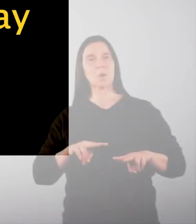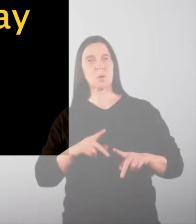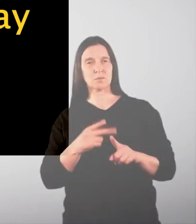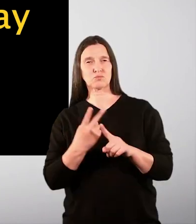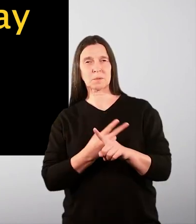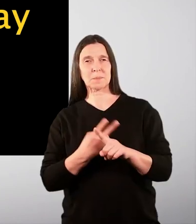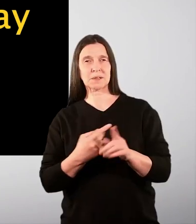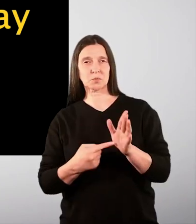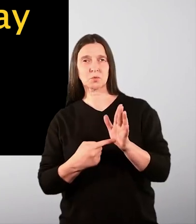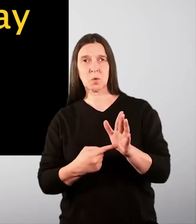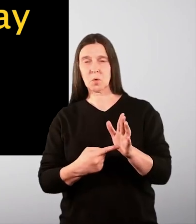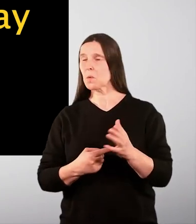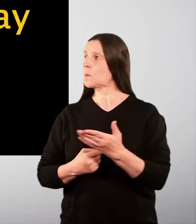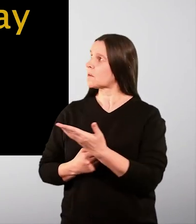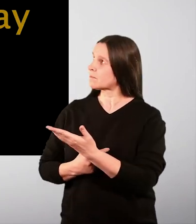Demonstration.